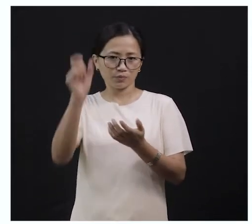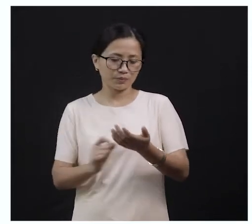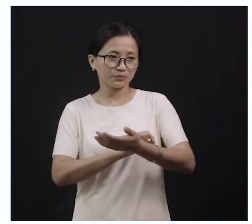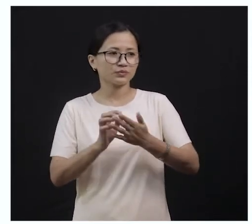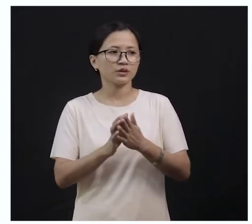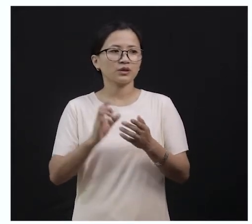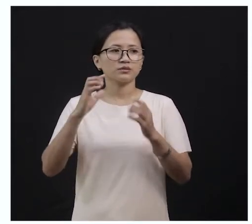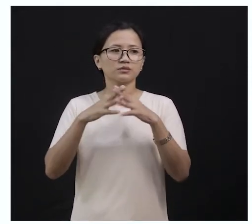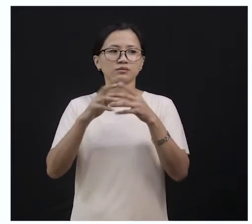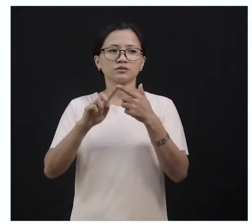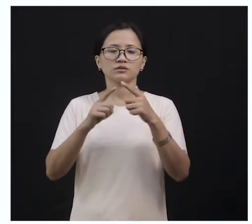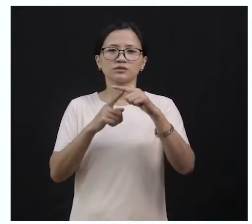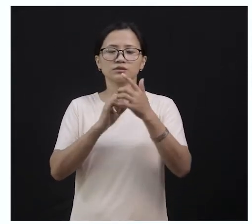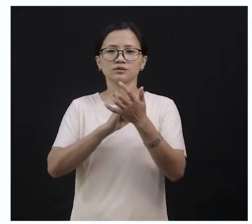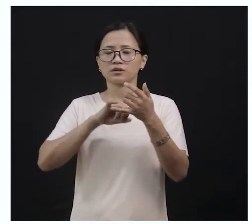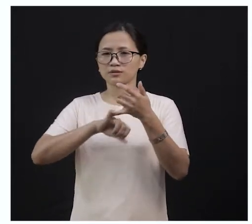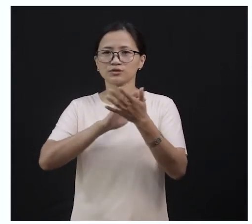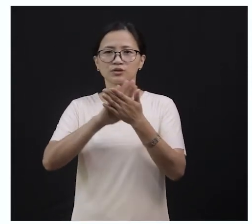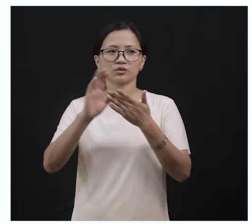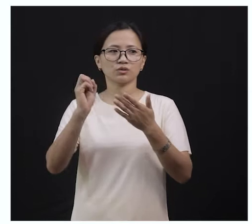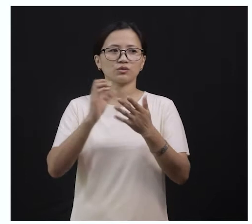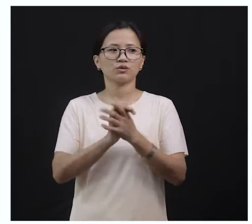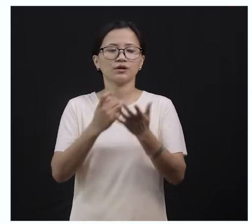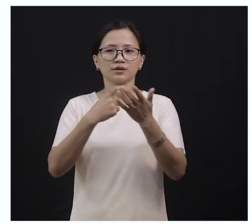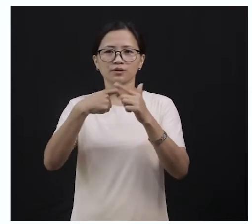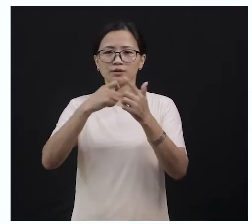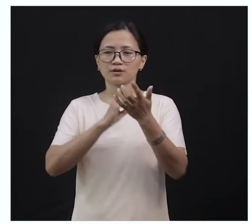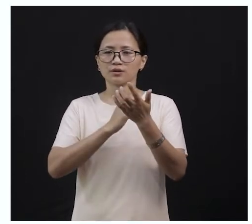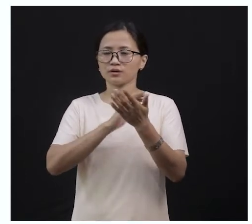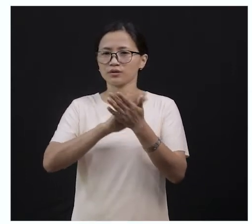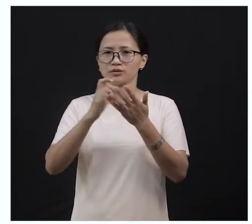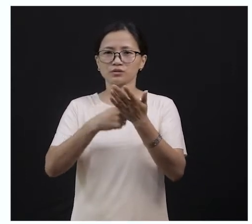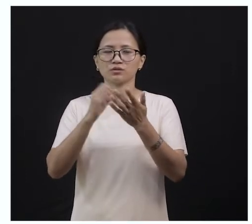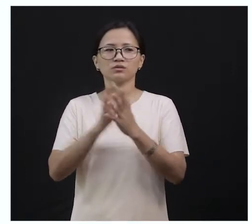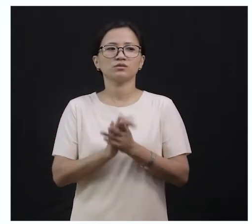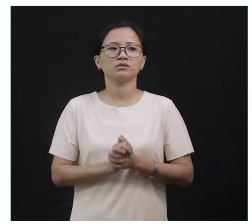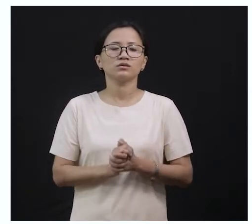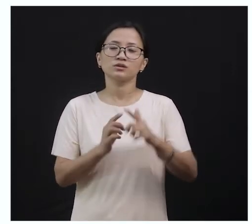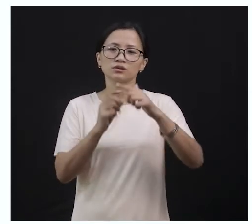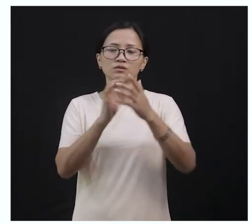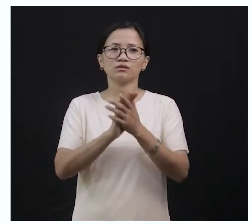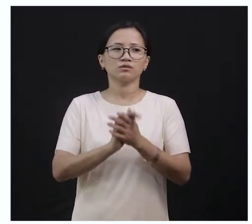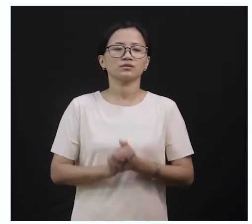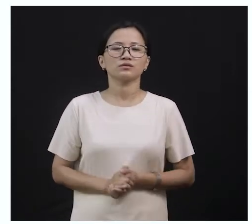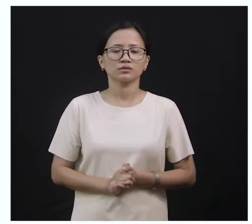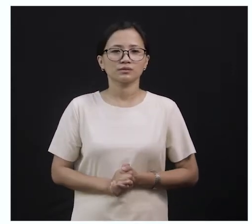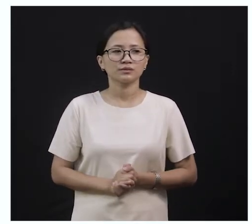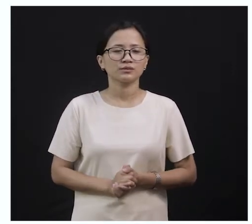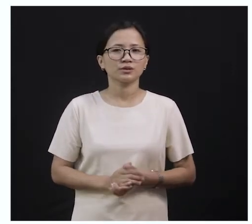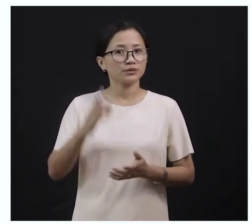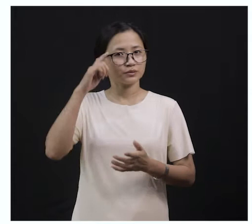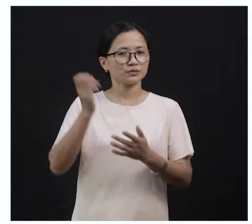Wetsukrotso Lasu, okay? He is the person who wrote this poem. Now, do the